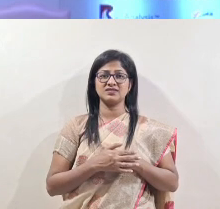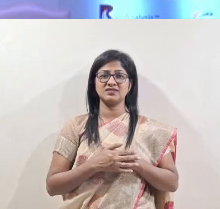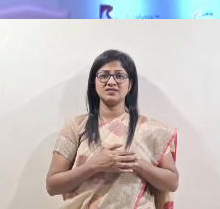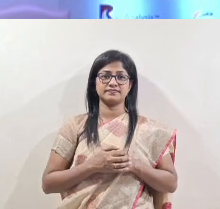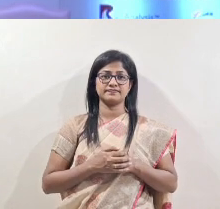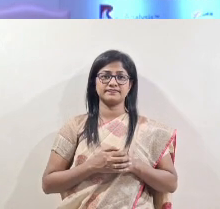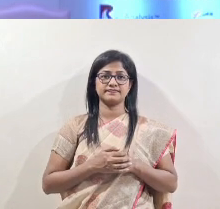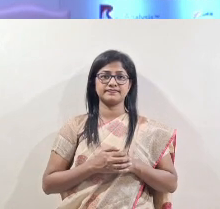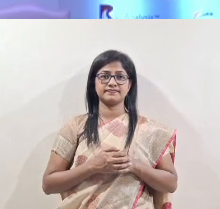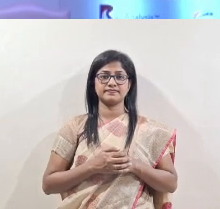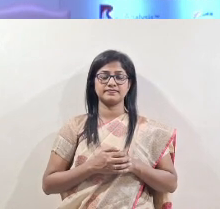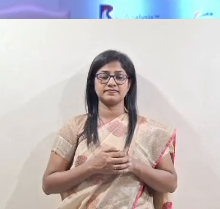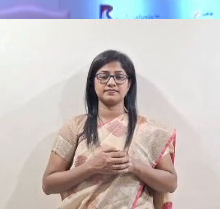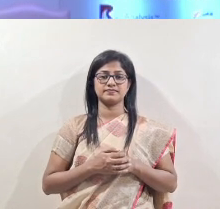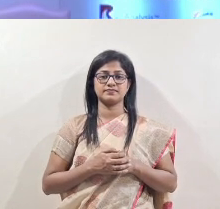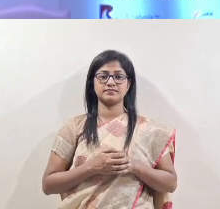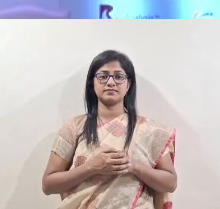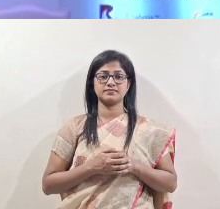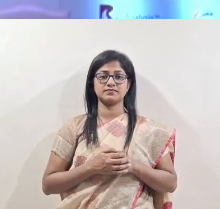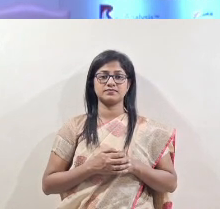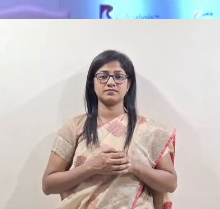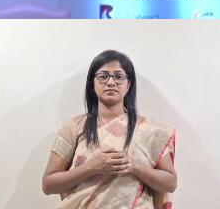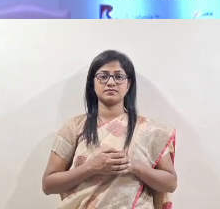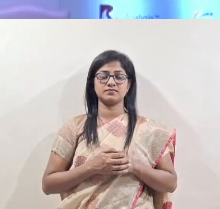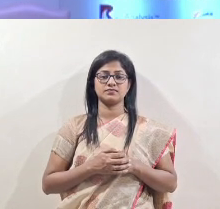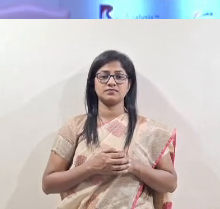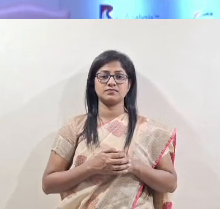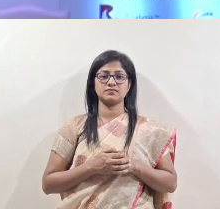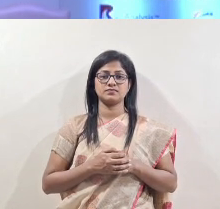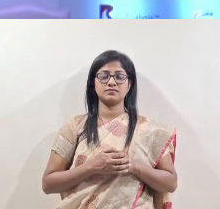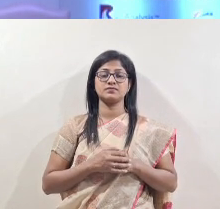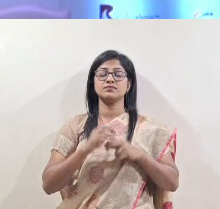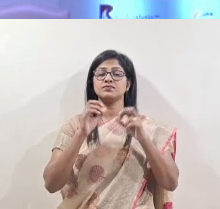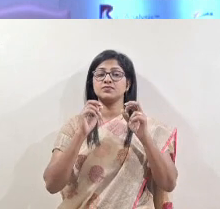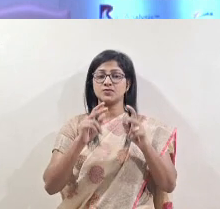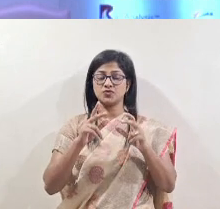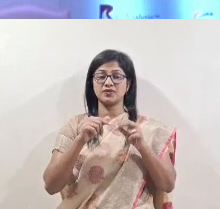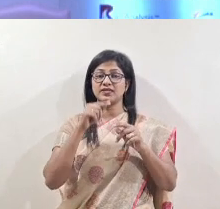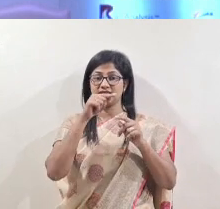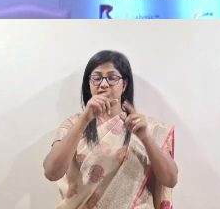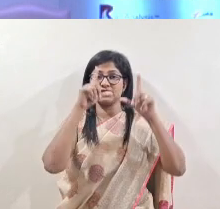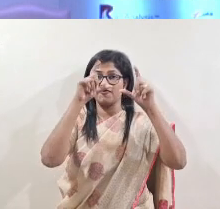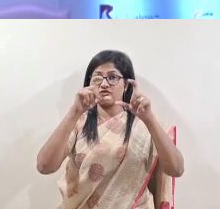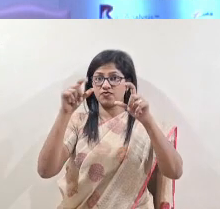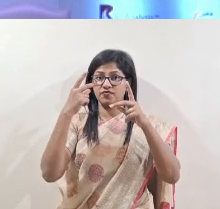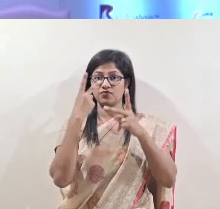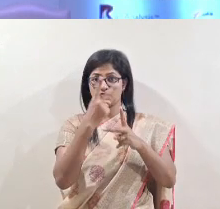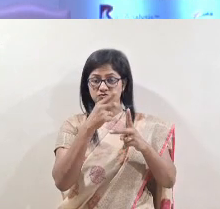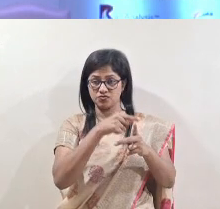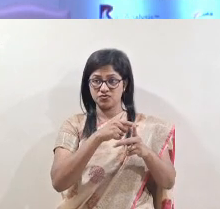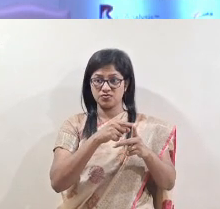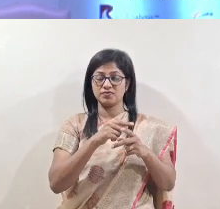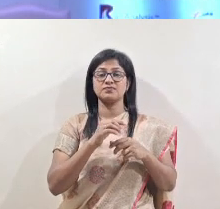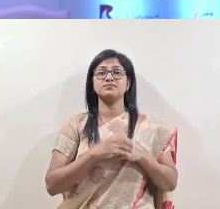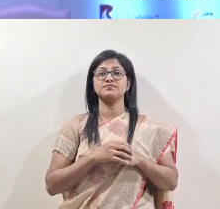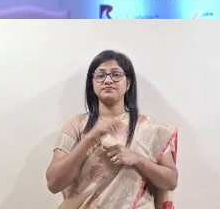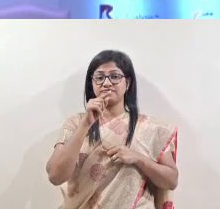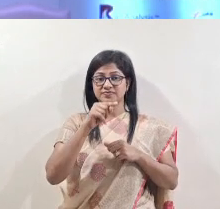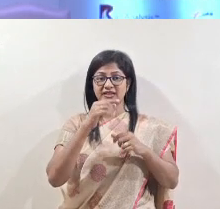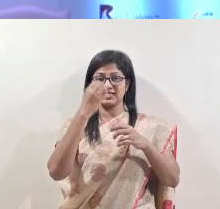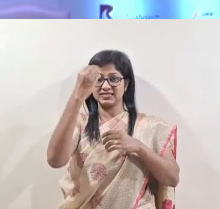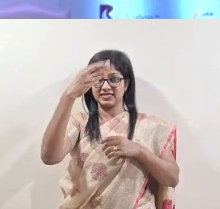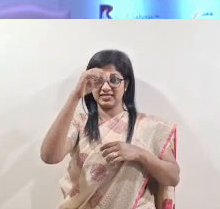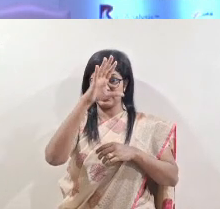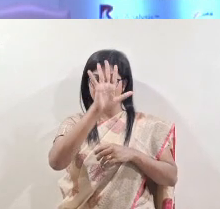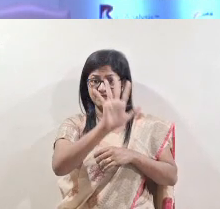Okay, so these were the two pictures where you can see there is a signal installed, but that signal was not functional. So